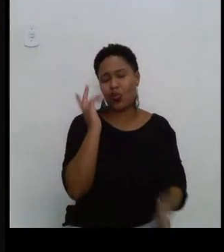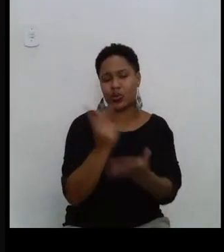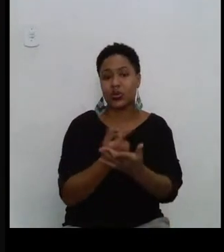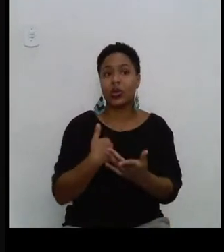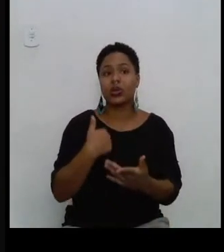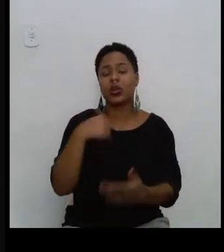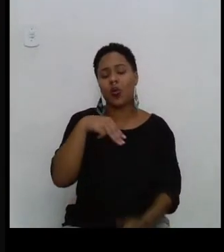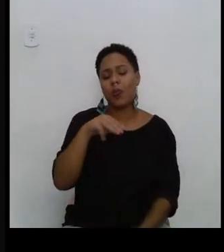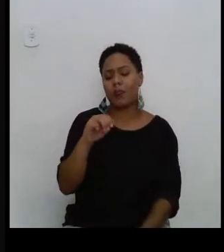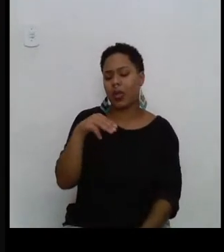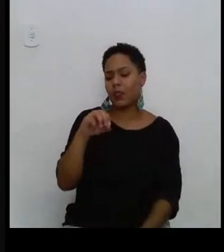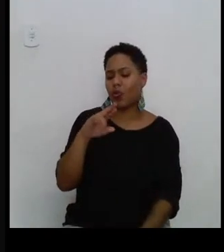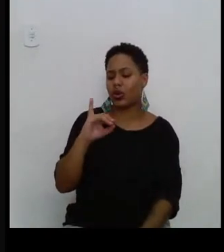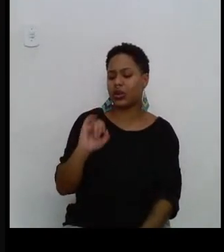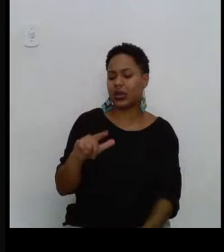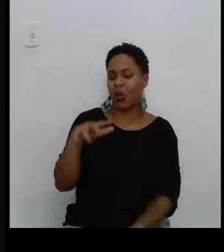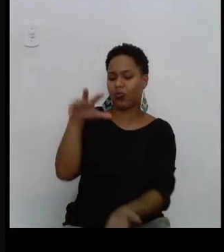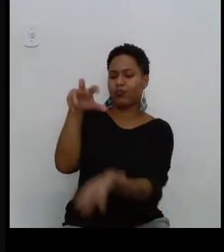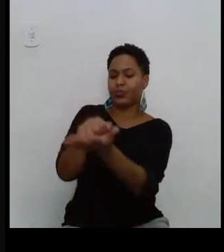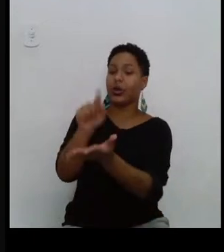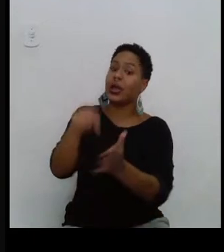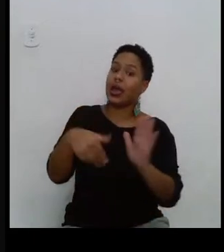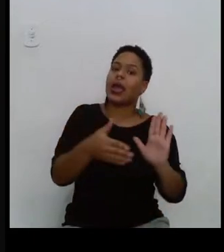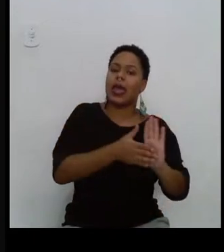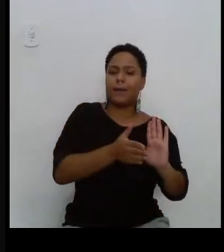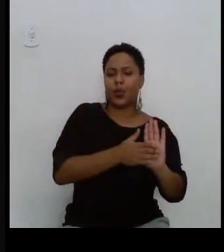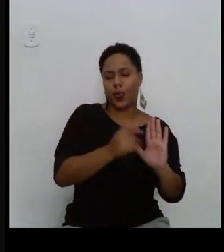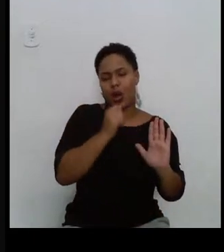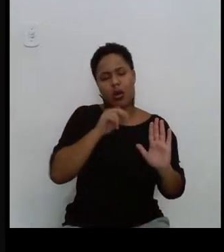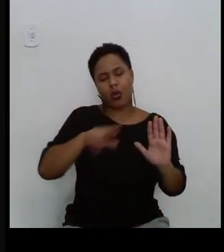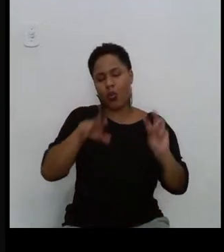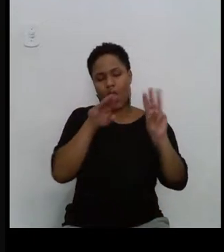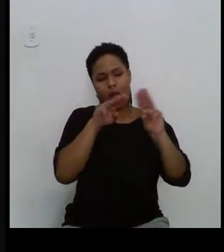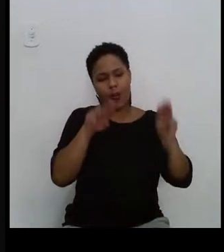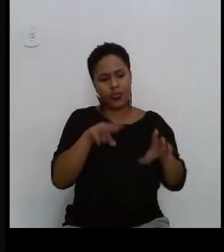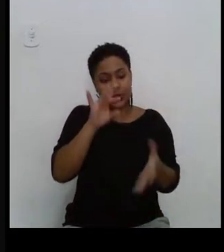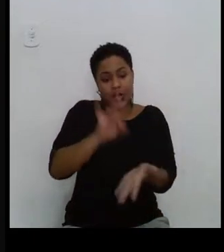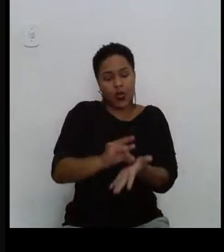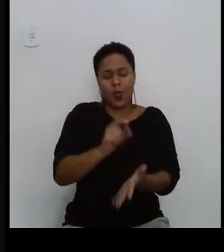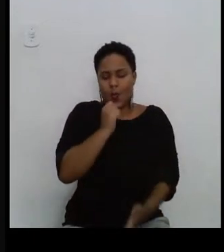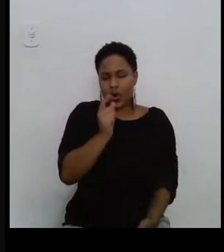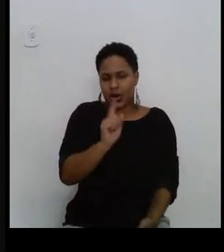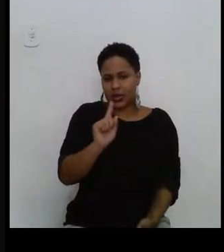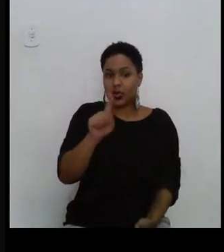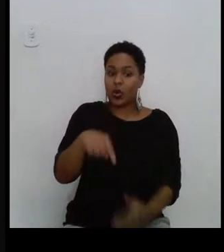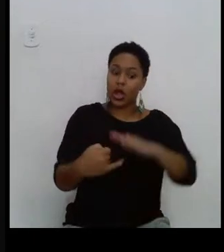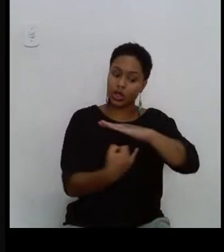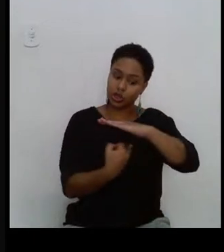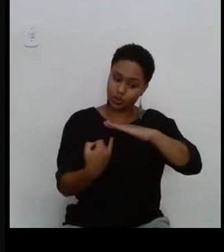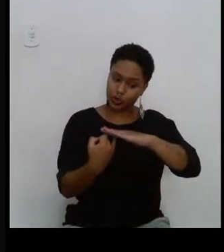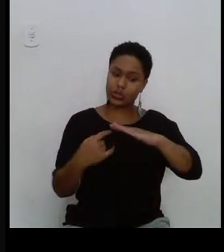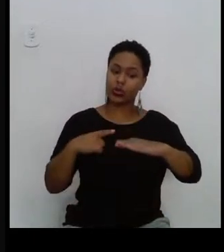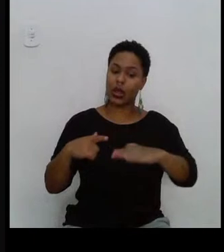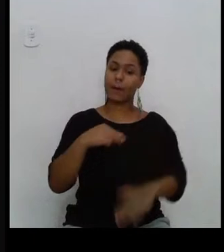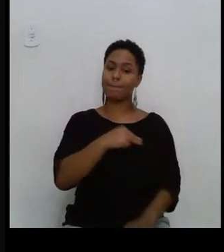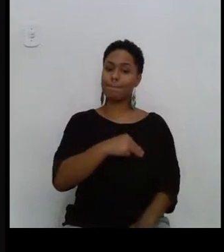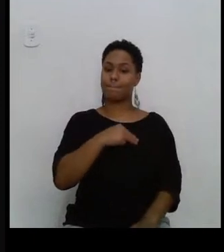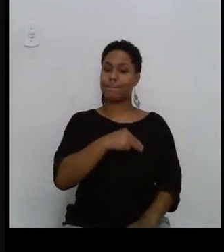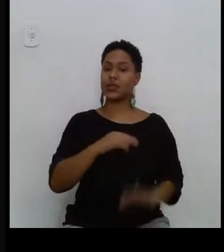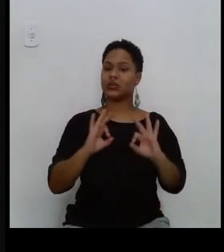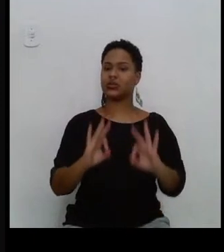diameter of Happy Station and performing Arts Center Tend to be Emotion of